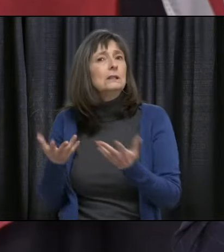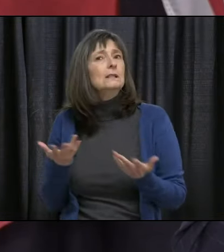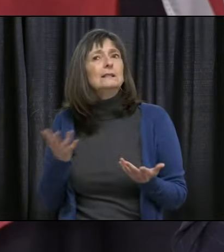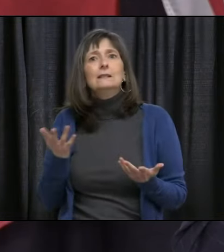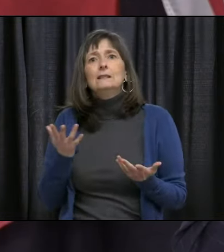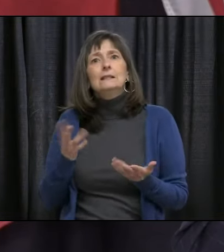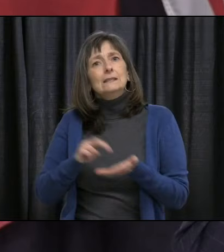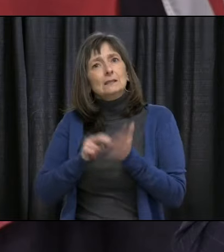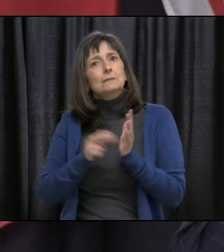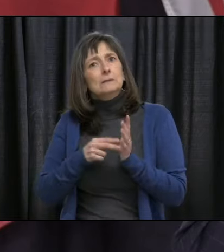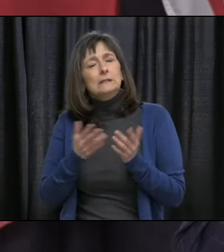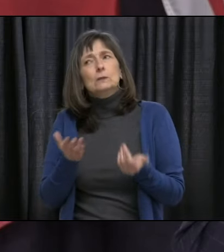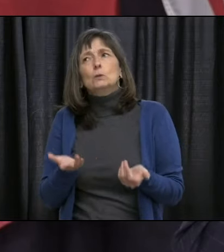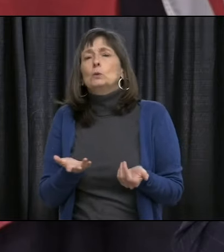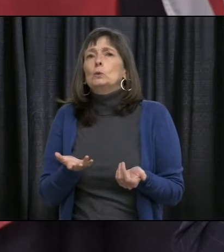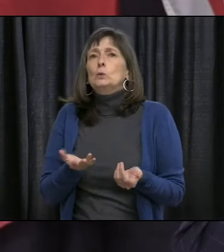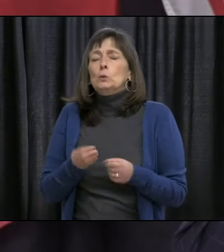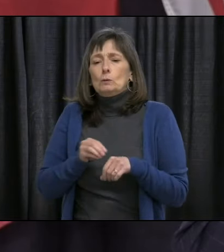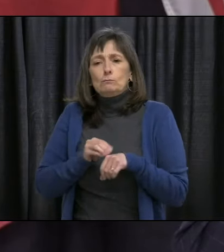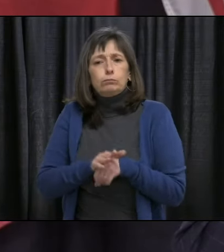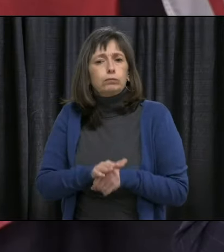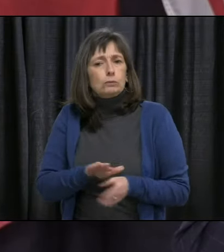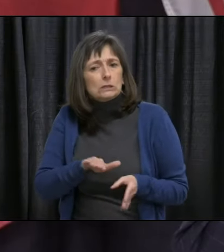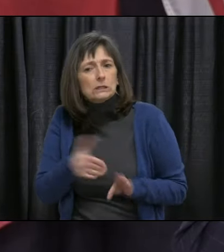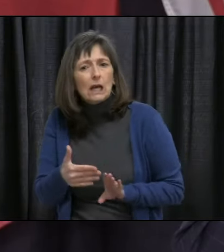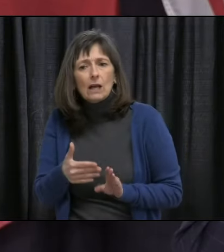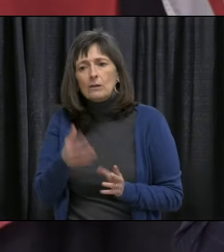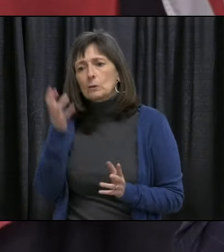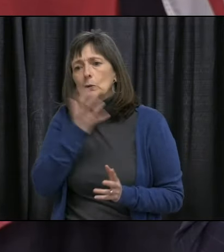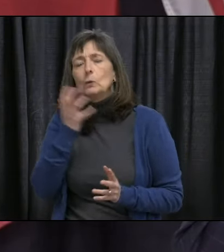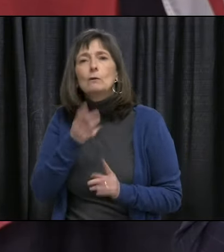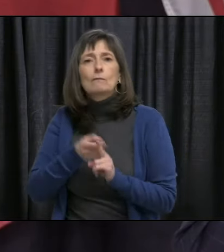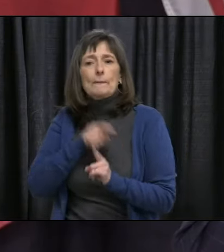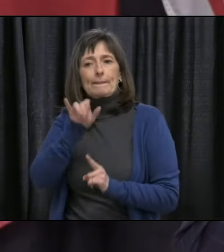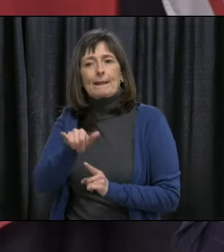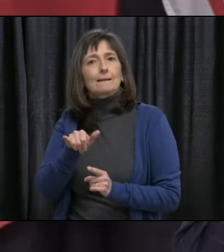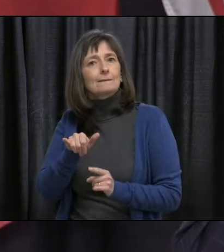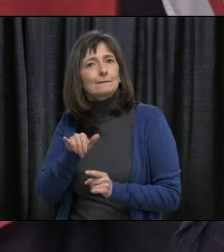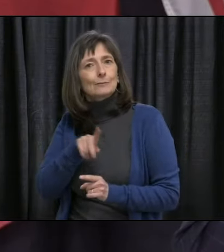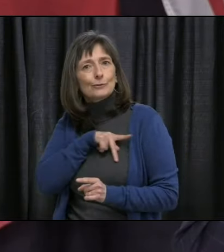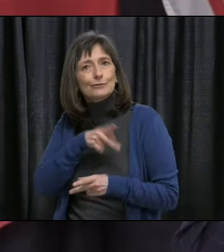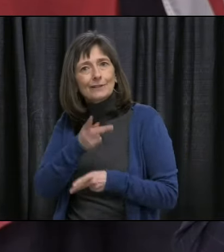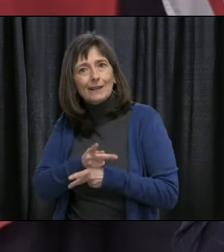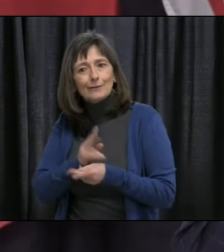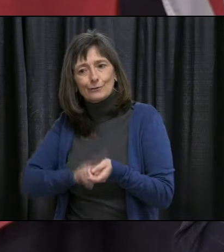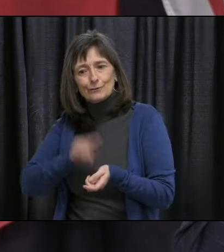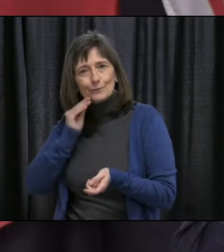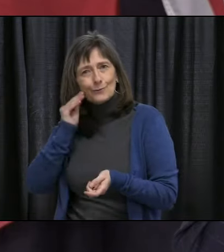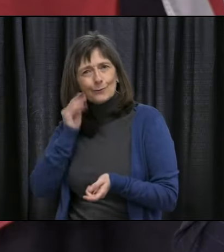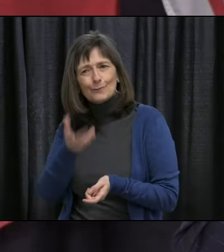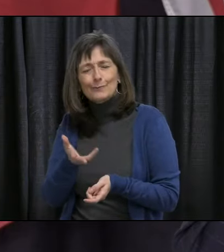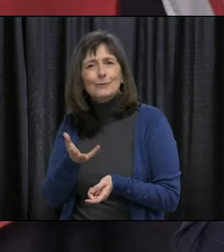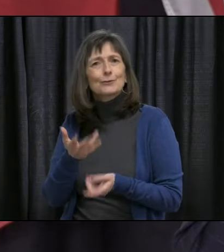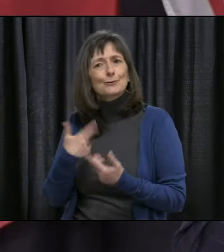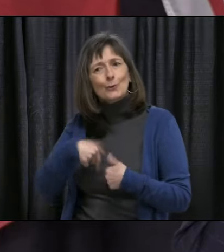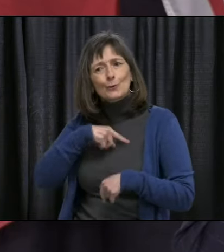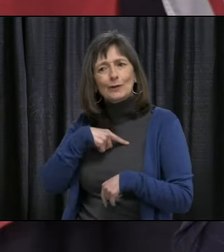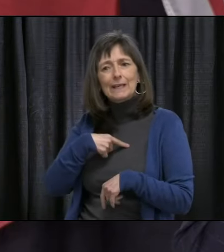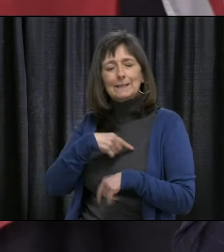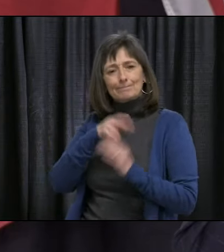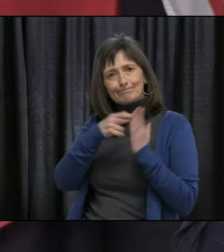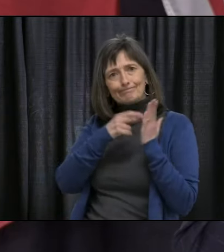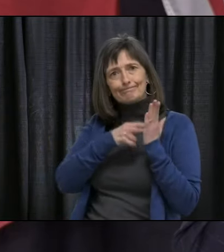when it gets inside of those buildings and those institutions, that it's very difficult to control. And so it's really about making sure